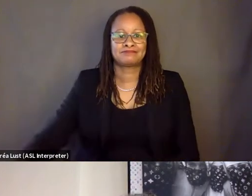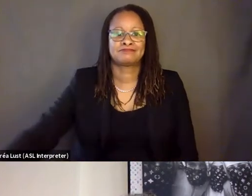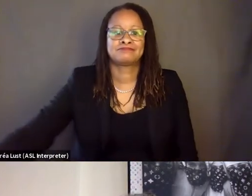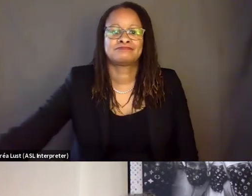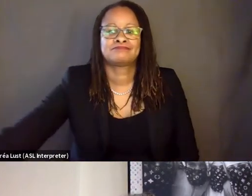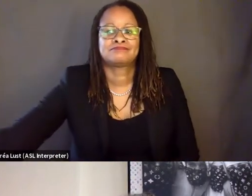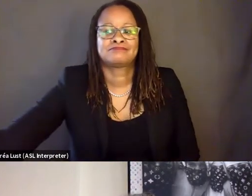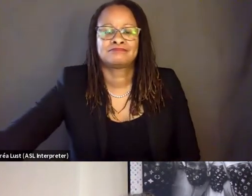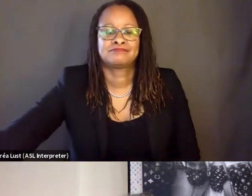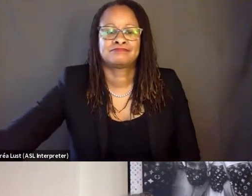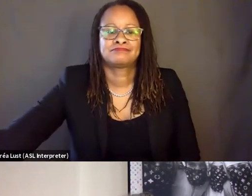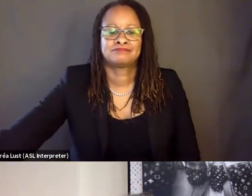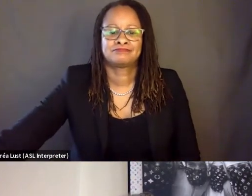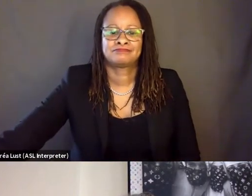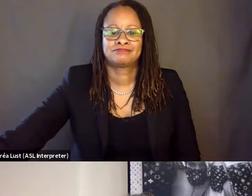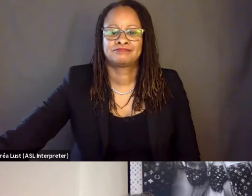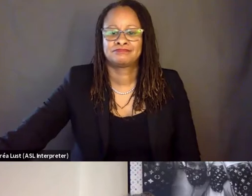Liz, did you?